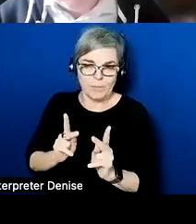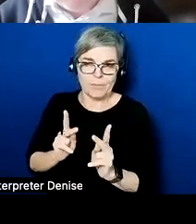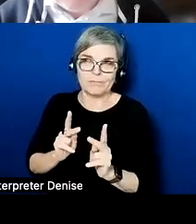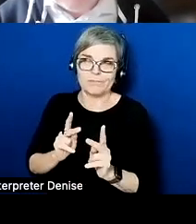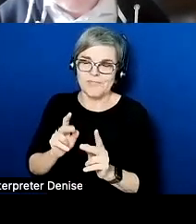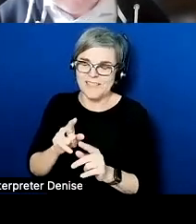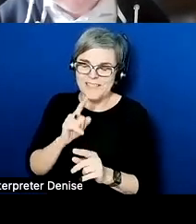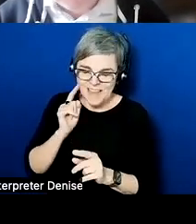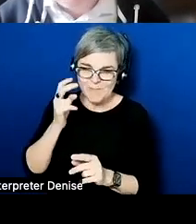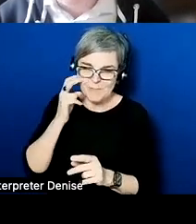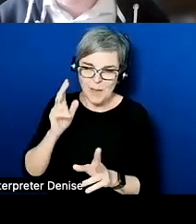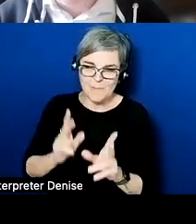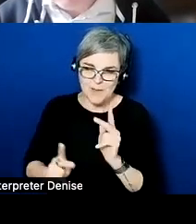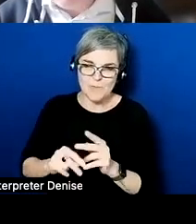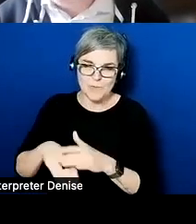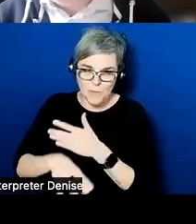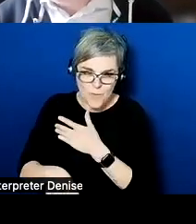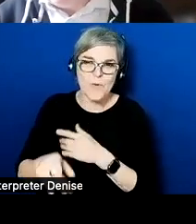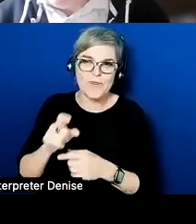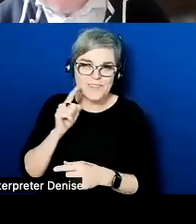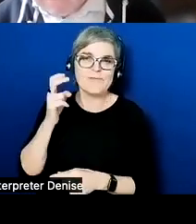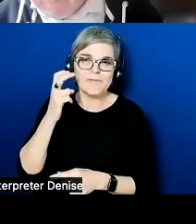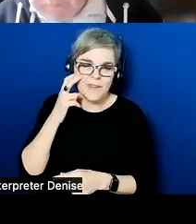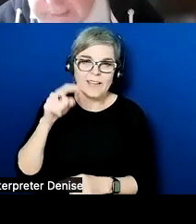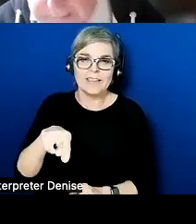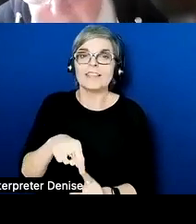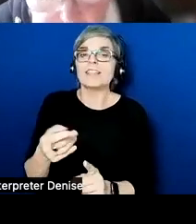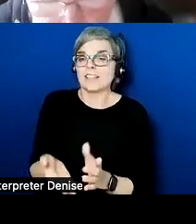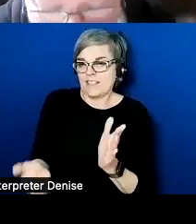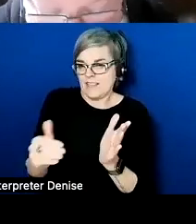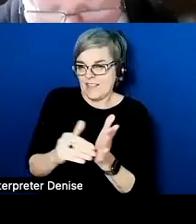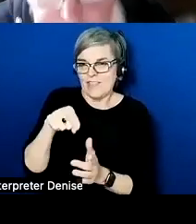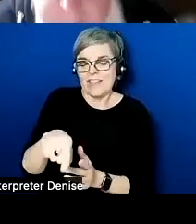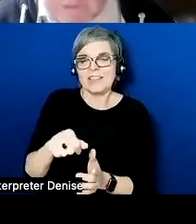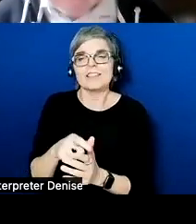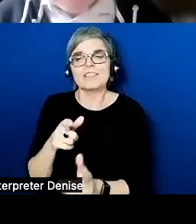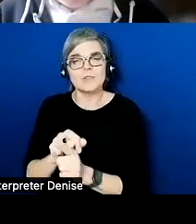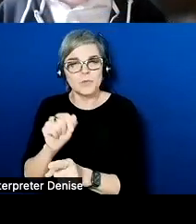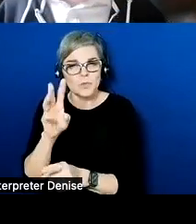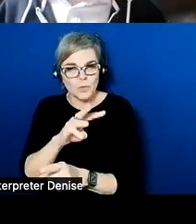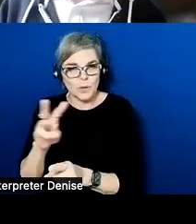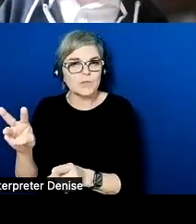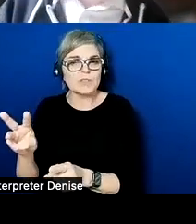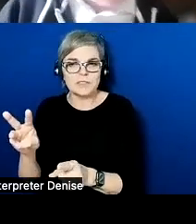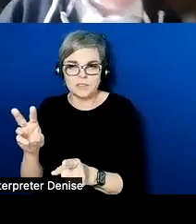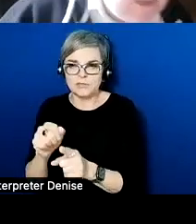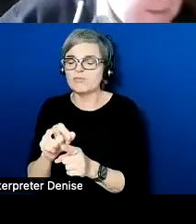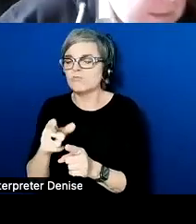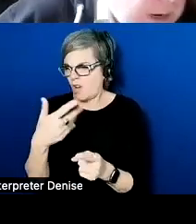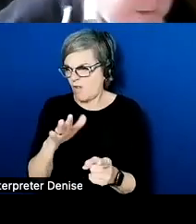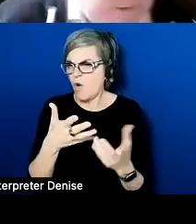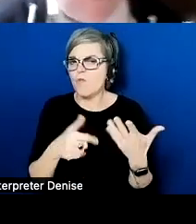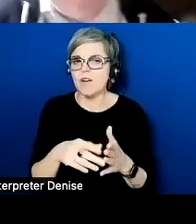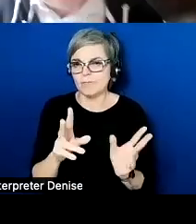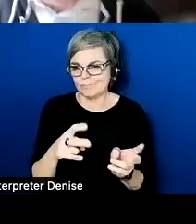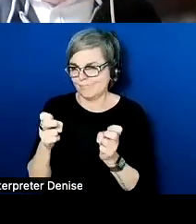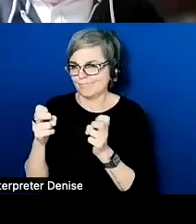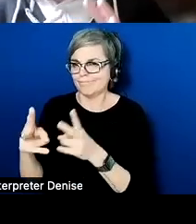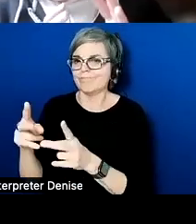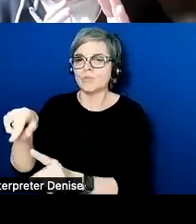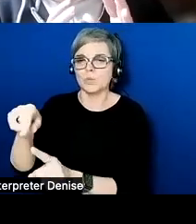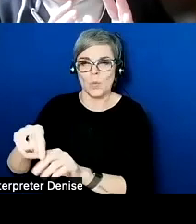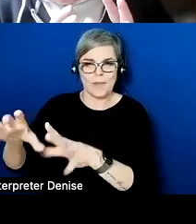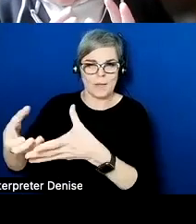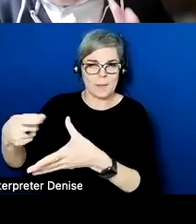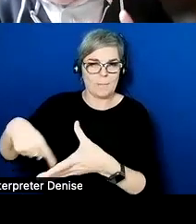Welfare website. And again, the links have been passed on to the team in Canada.